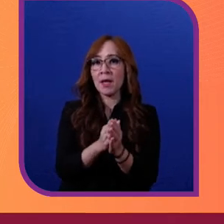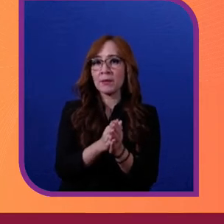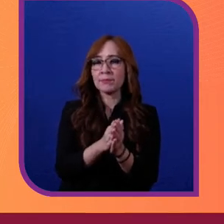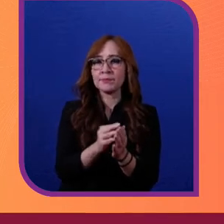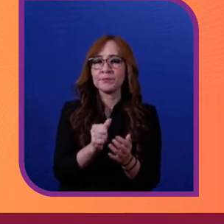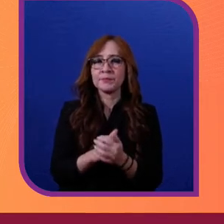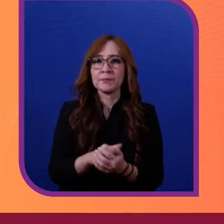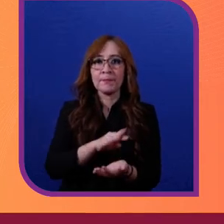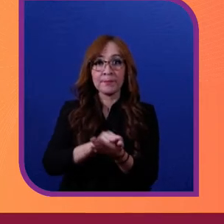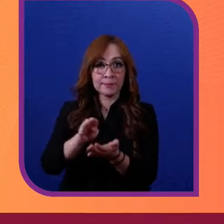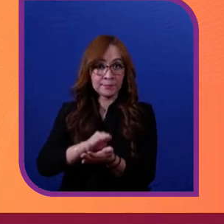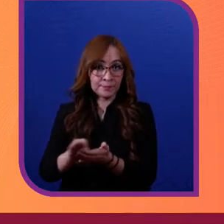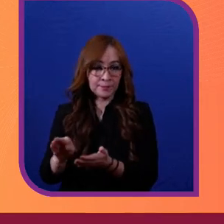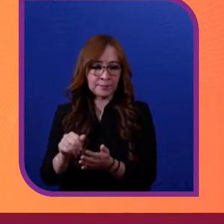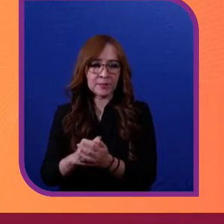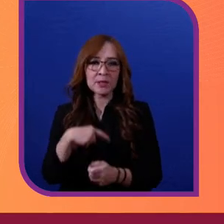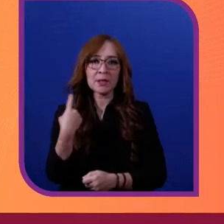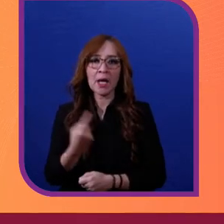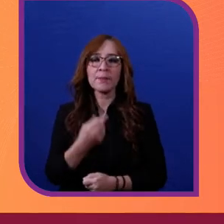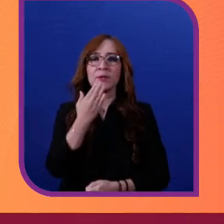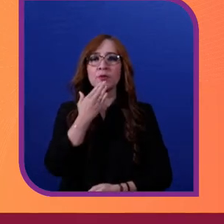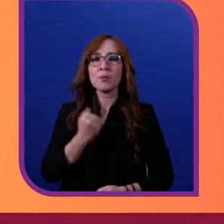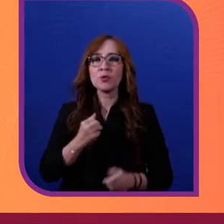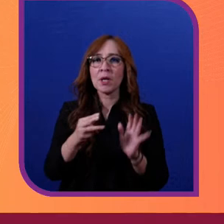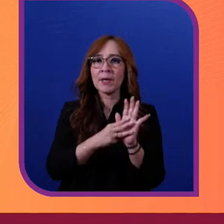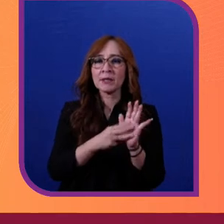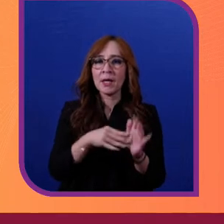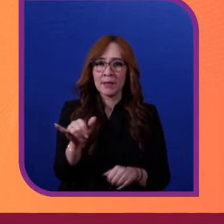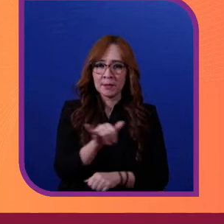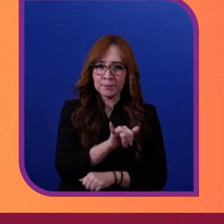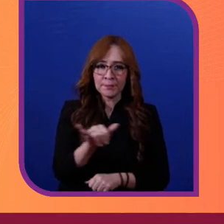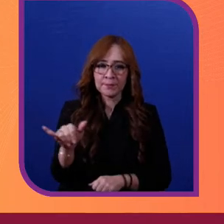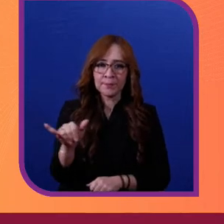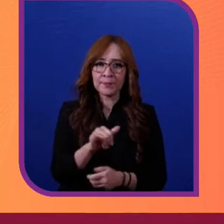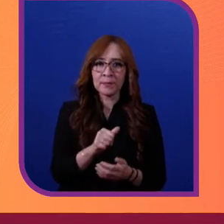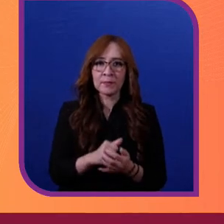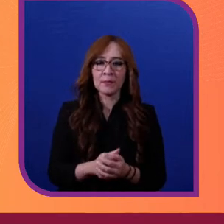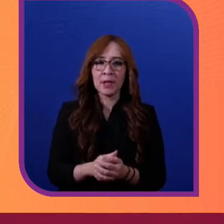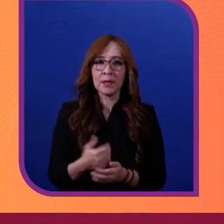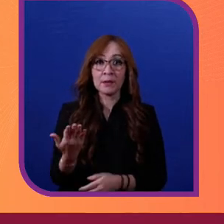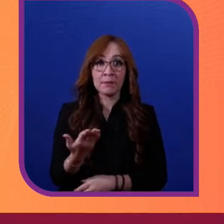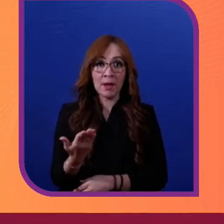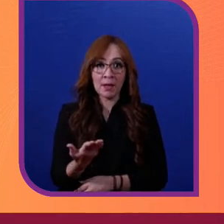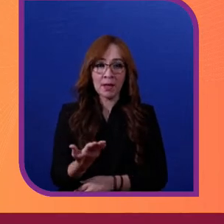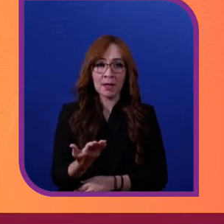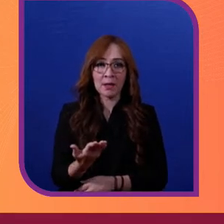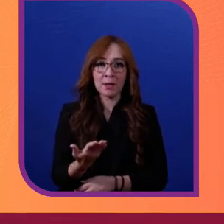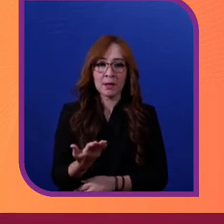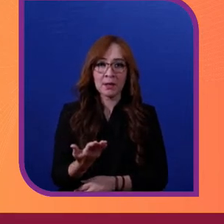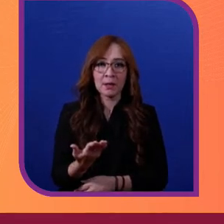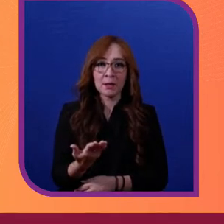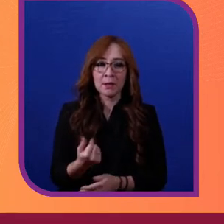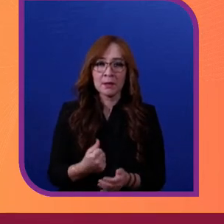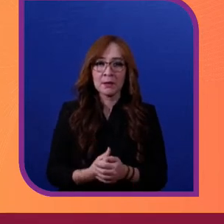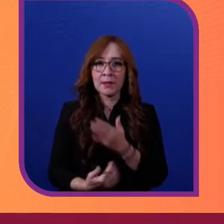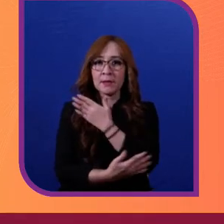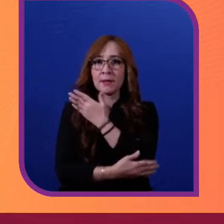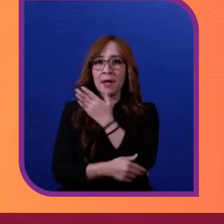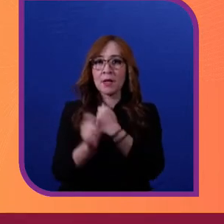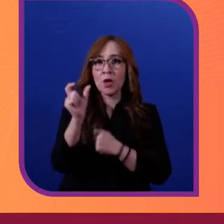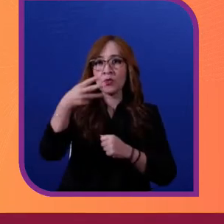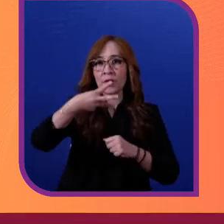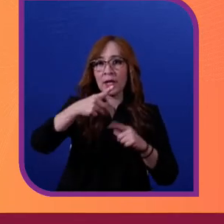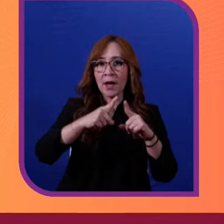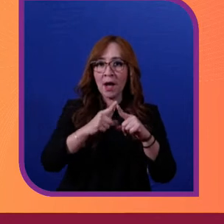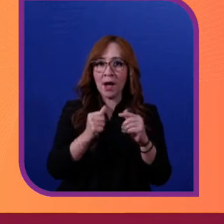similarly intelijen mp3ei Saudi Hai Om Andi Happiness Super sukses bulat